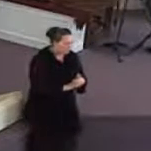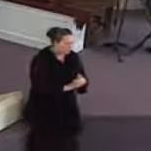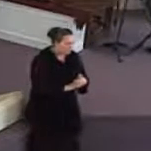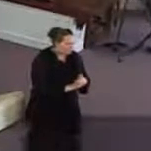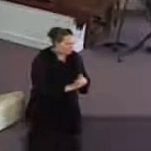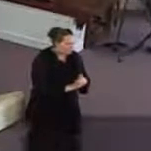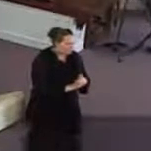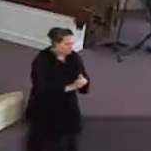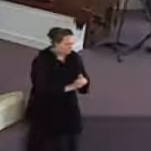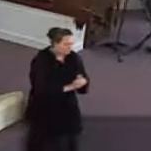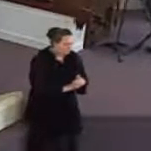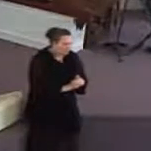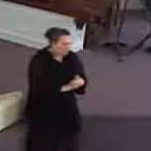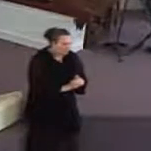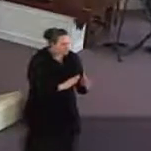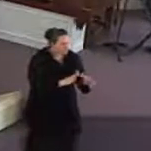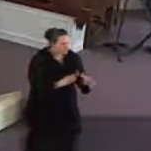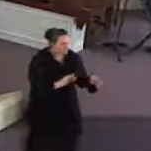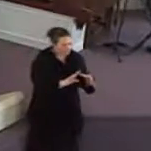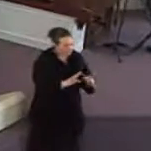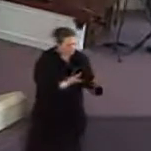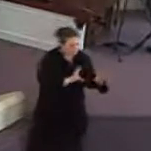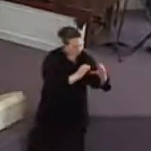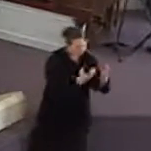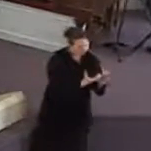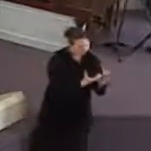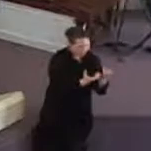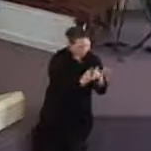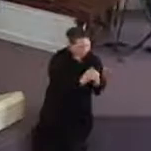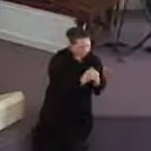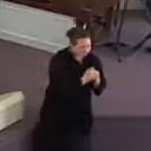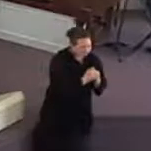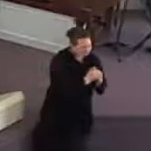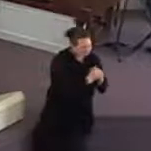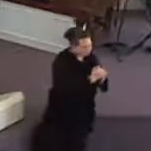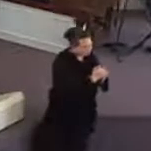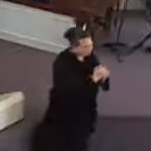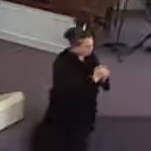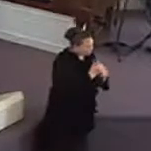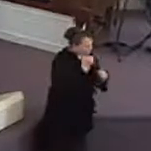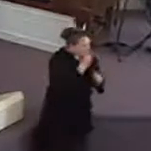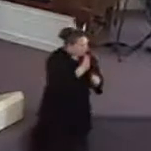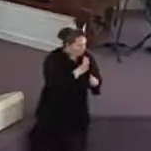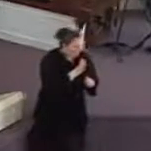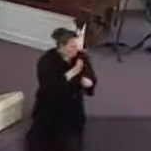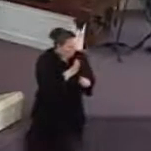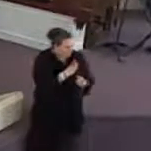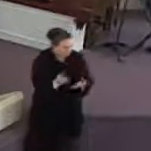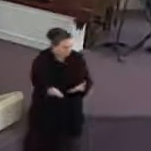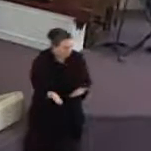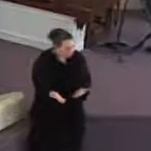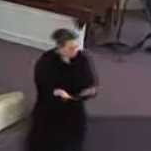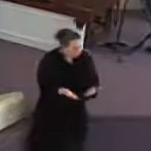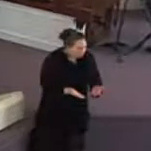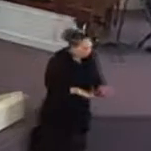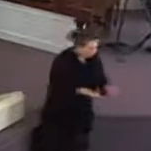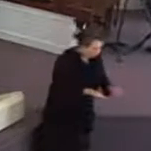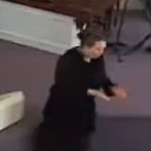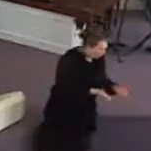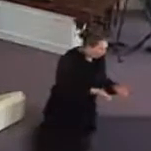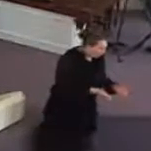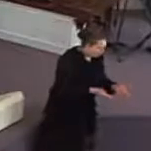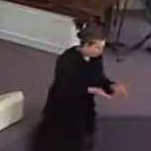I mentioned earlier in class today of the woman who they brought and laid in the dust and says the law says